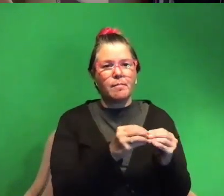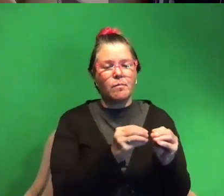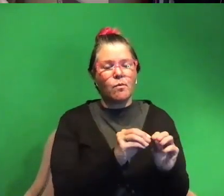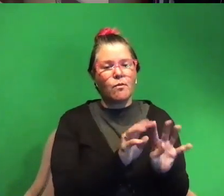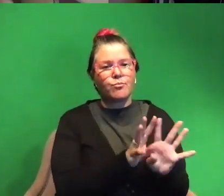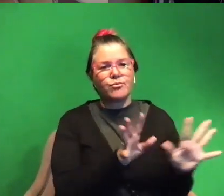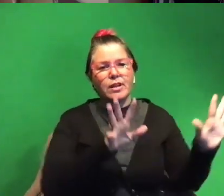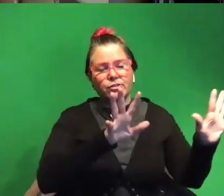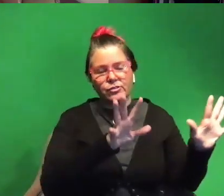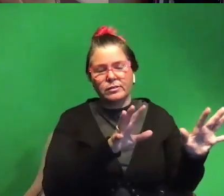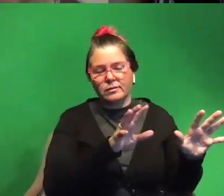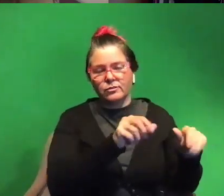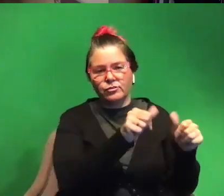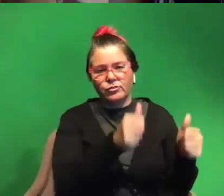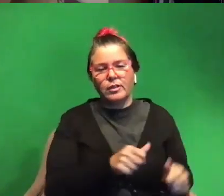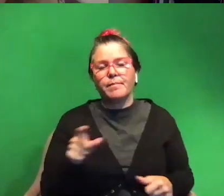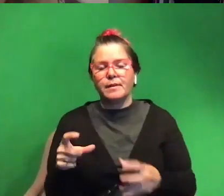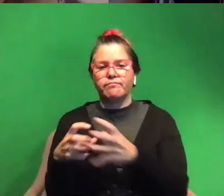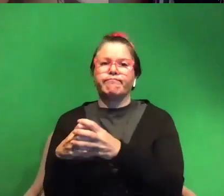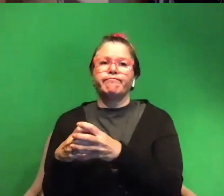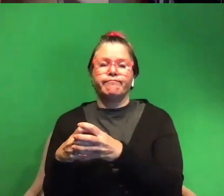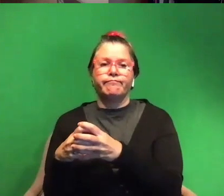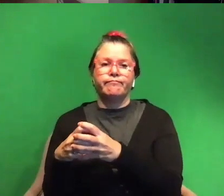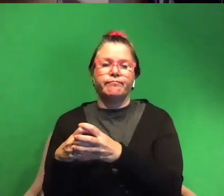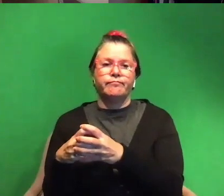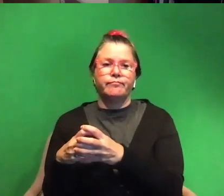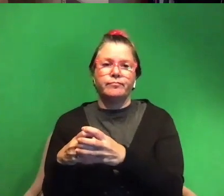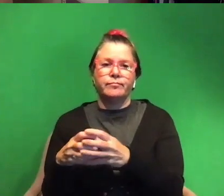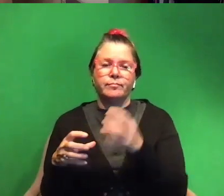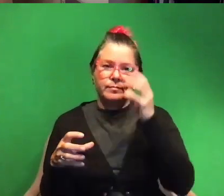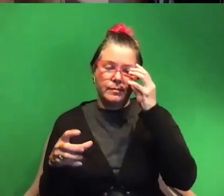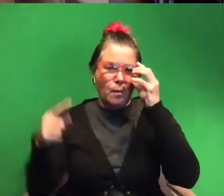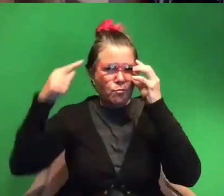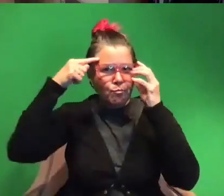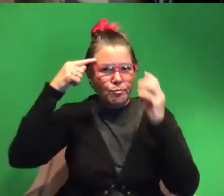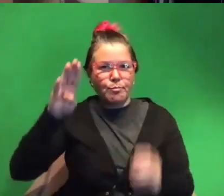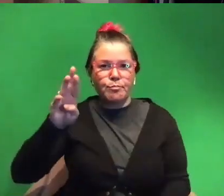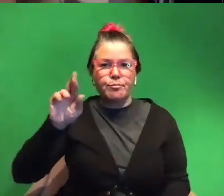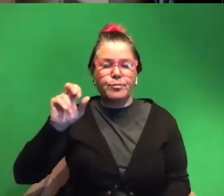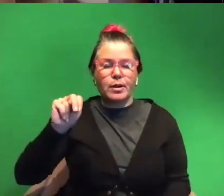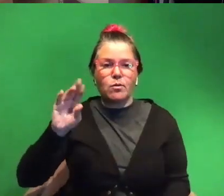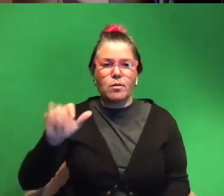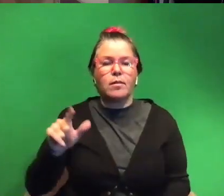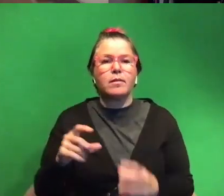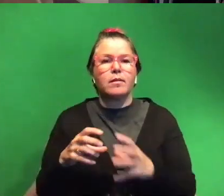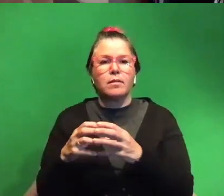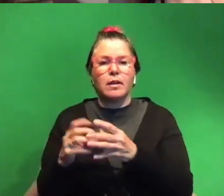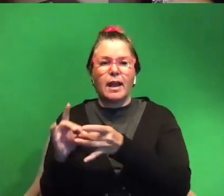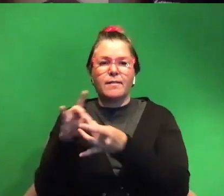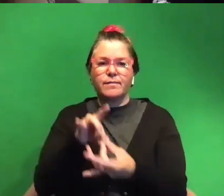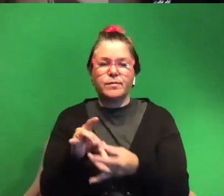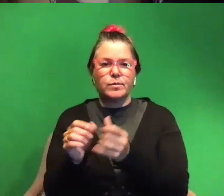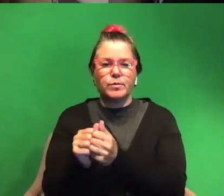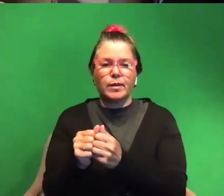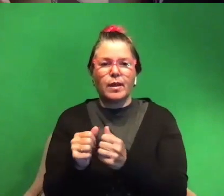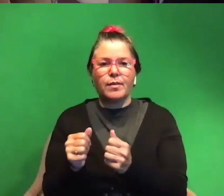branching morphology, but then in this one, a brain coral, you see that polyps can actually fuse together and their